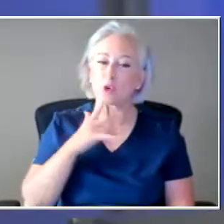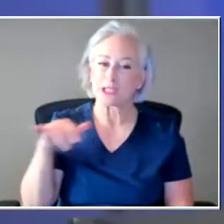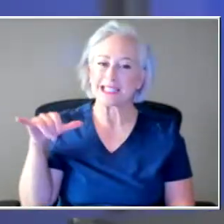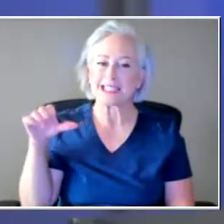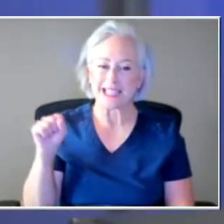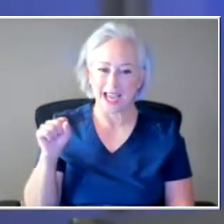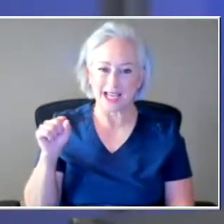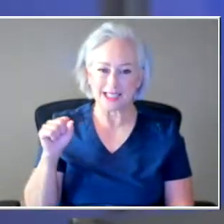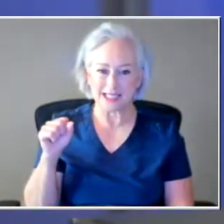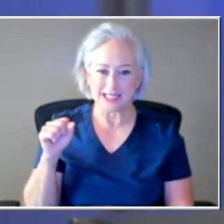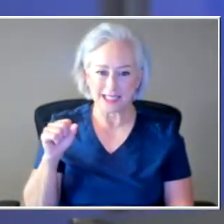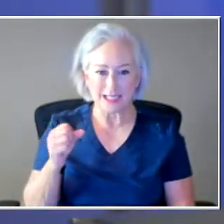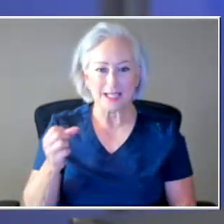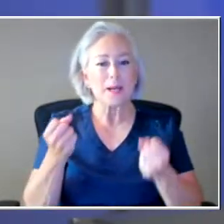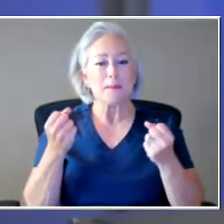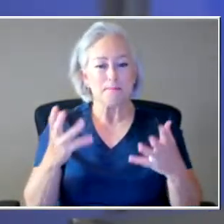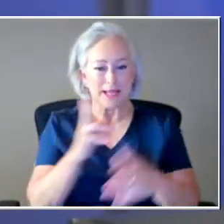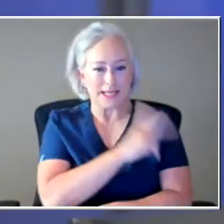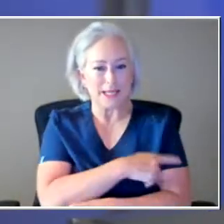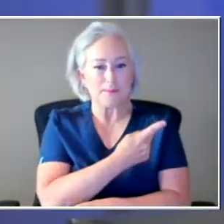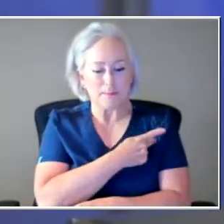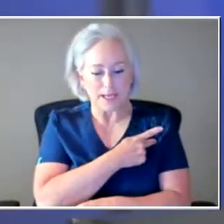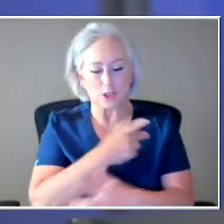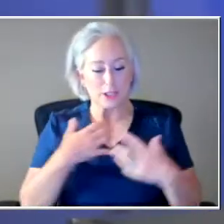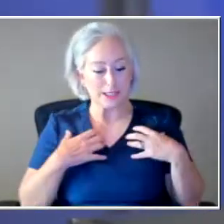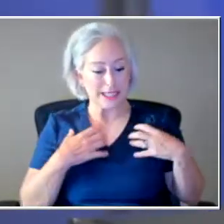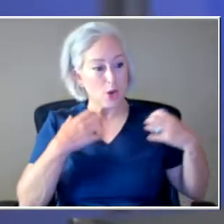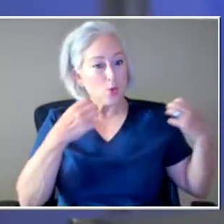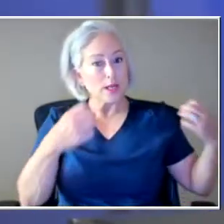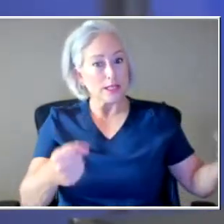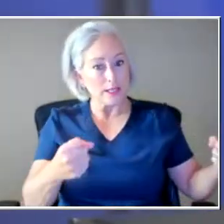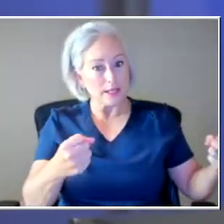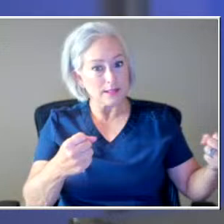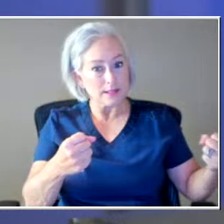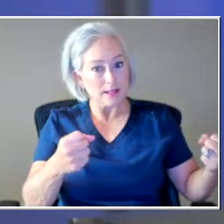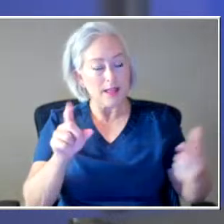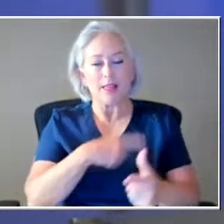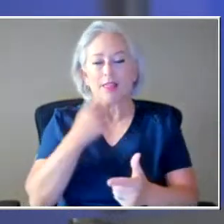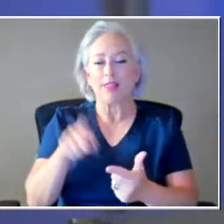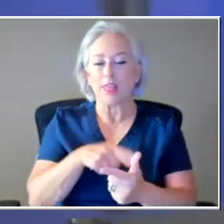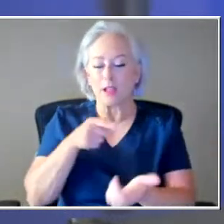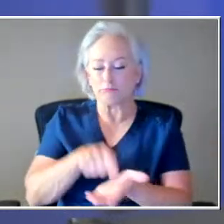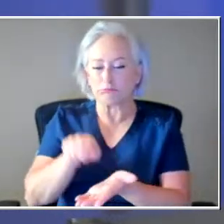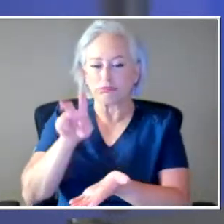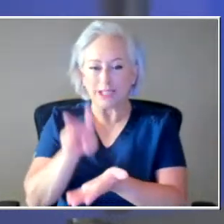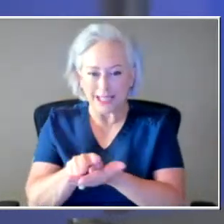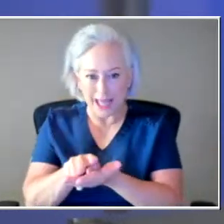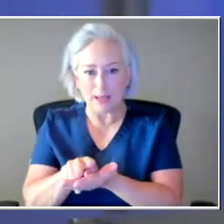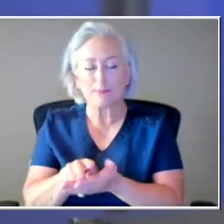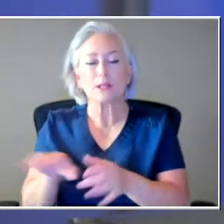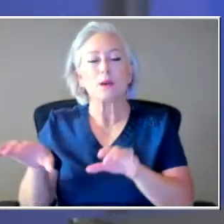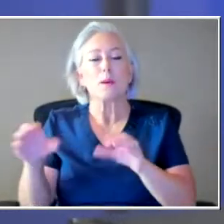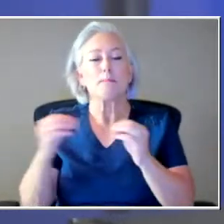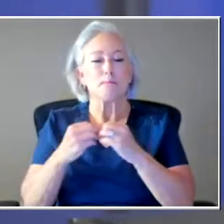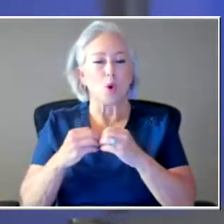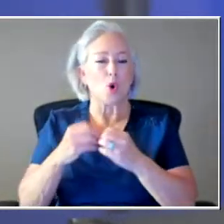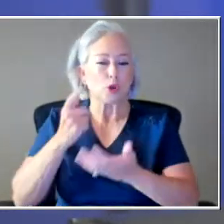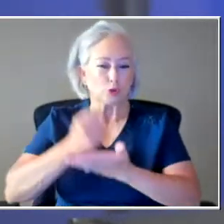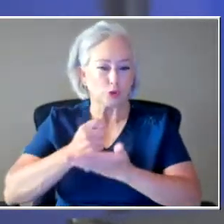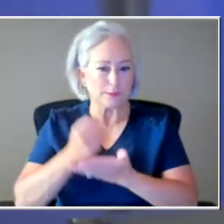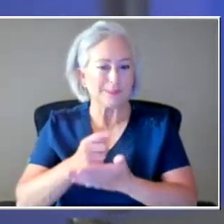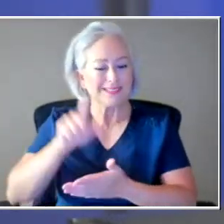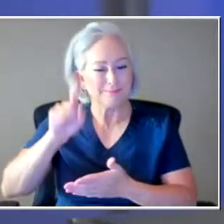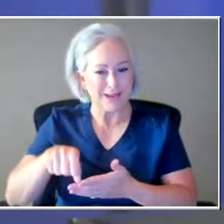of the patients who go into remission will eventually relapse and will require more treatment, and then relapse again and require more treatment. There's a